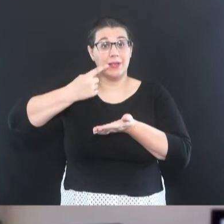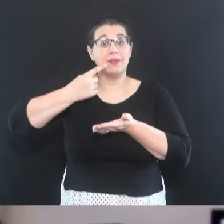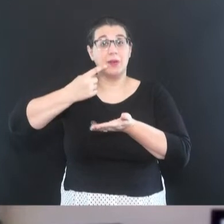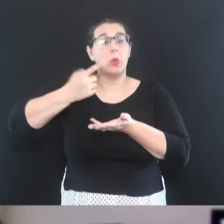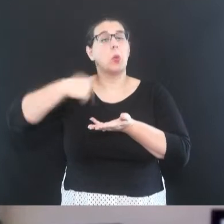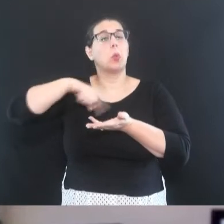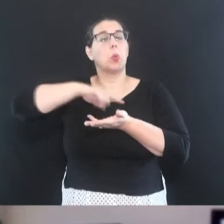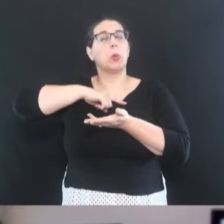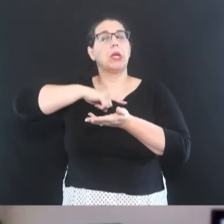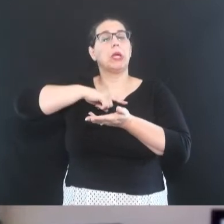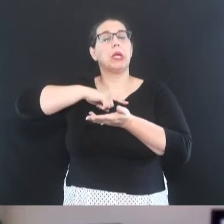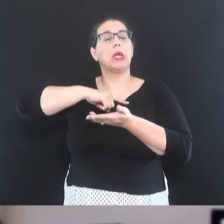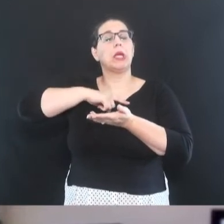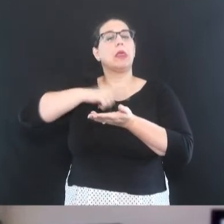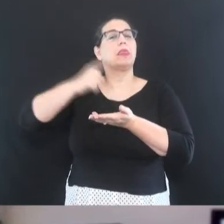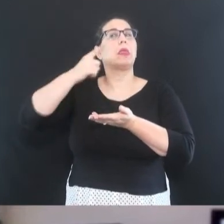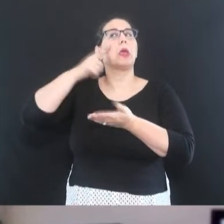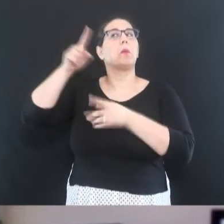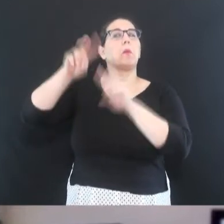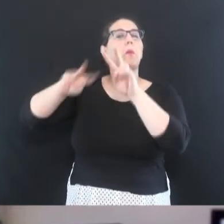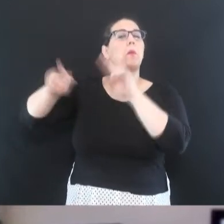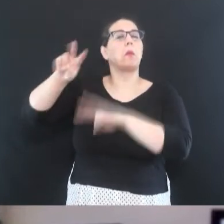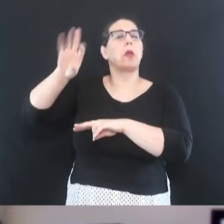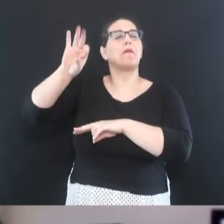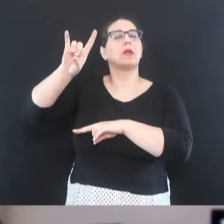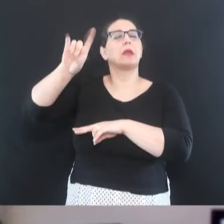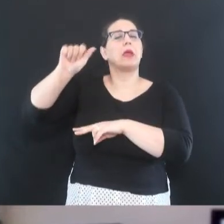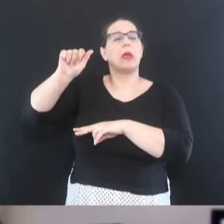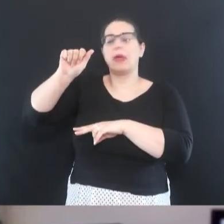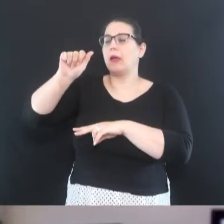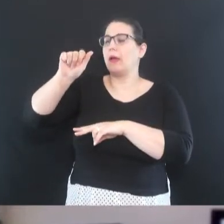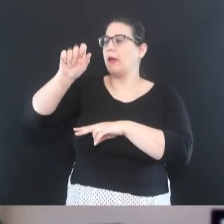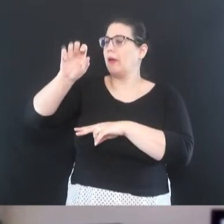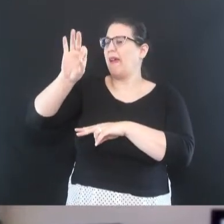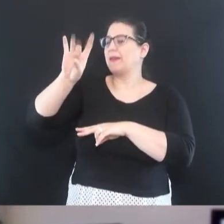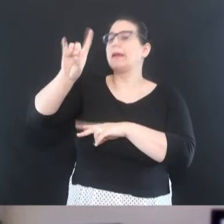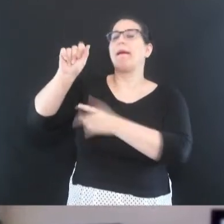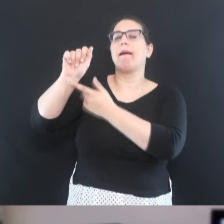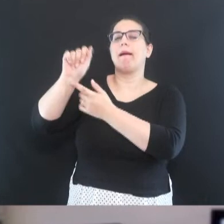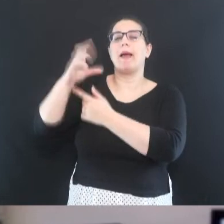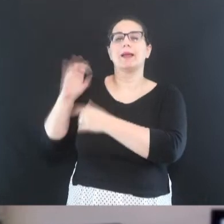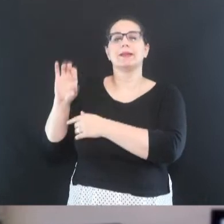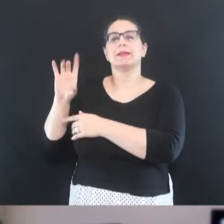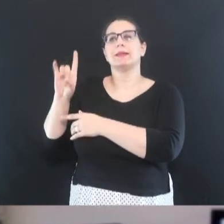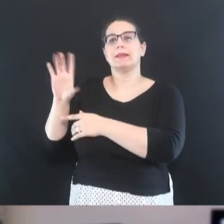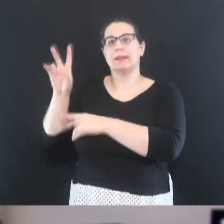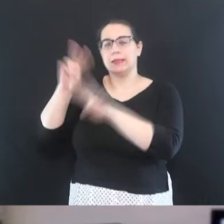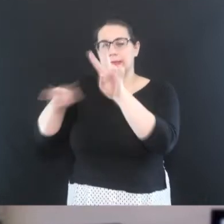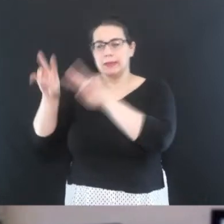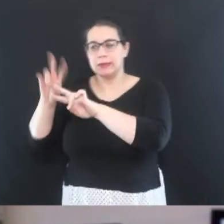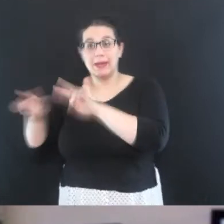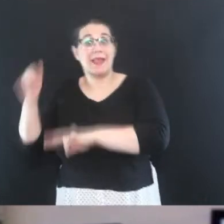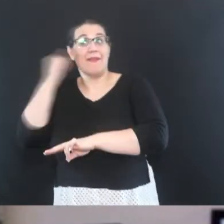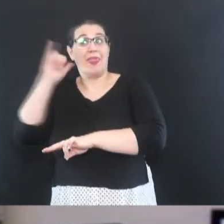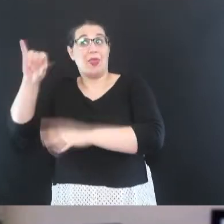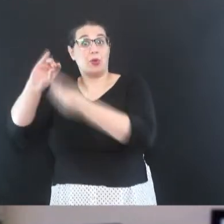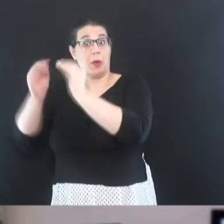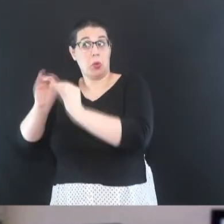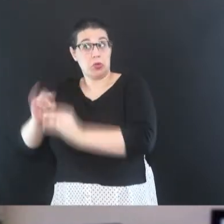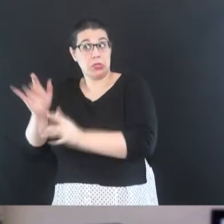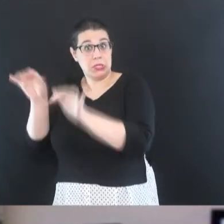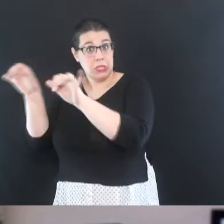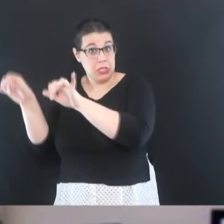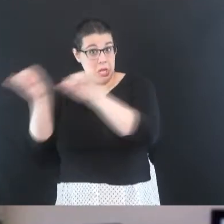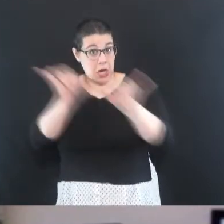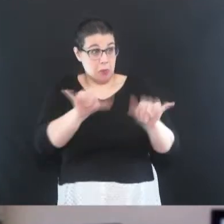the FDA and the CDC see is also equally as valid as what's being reported, that it would be an